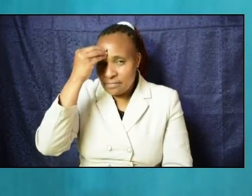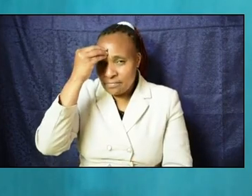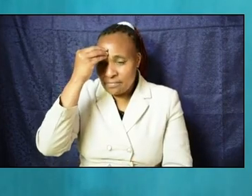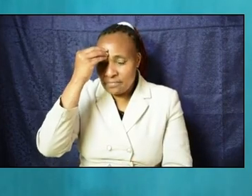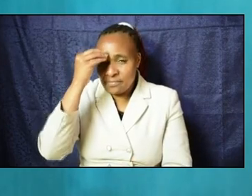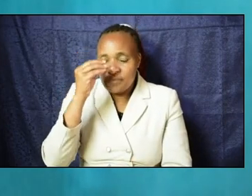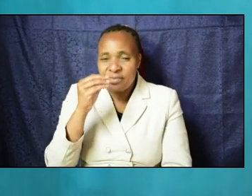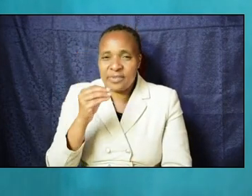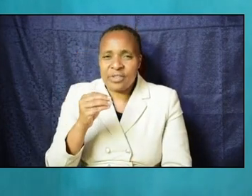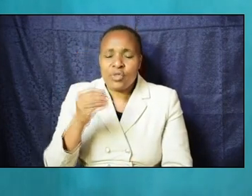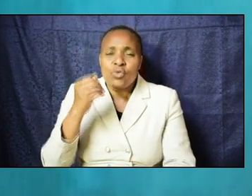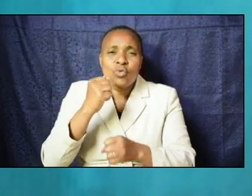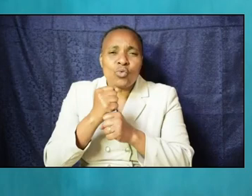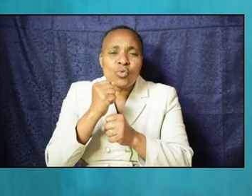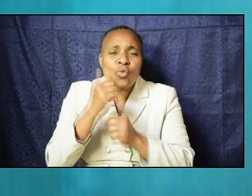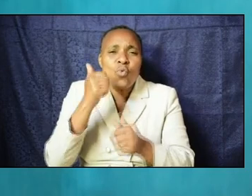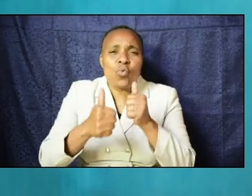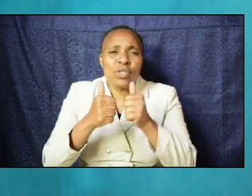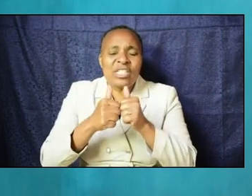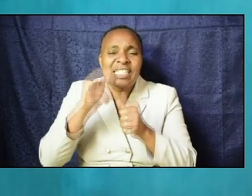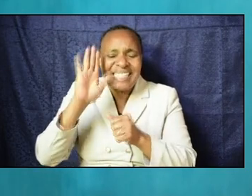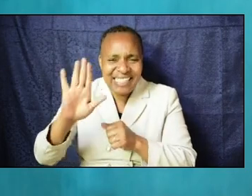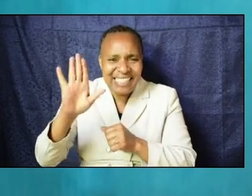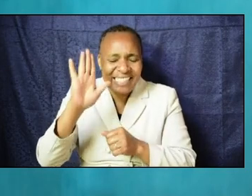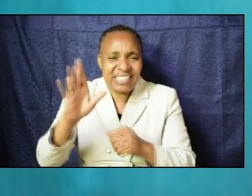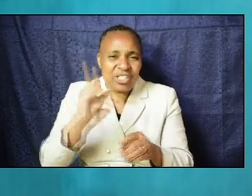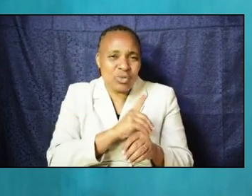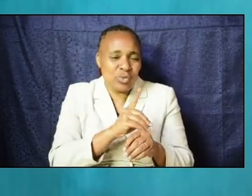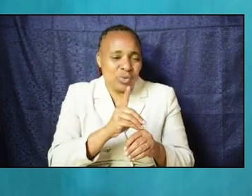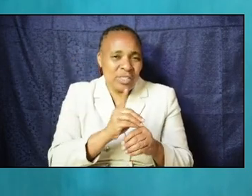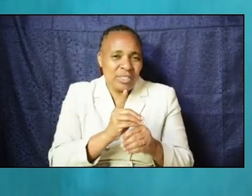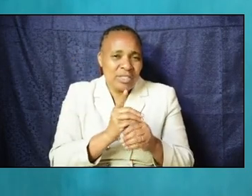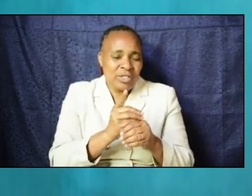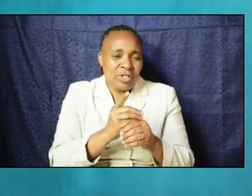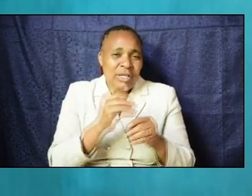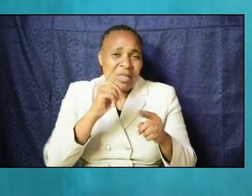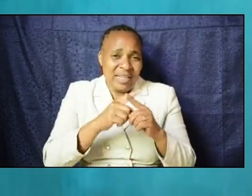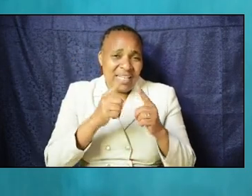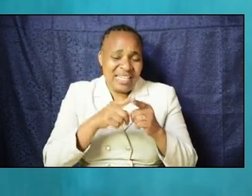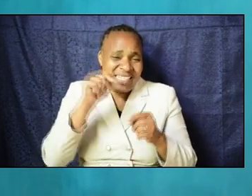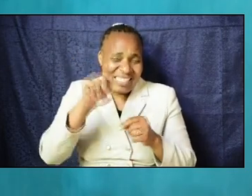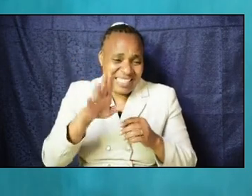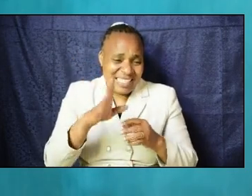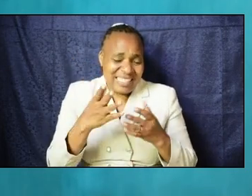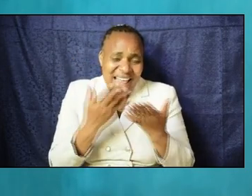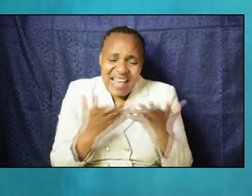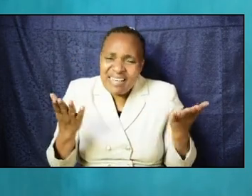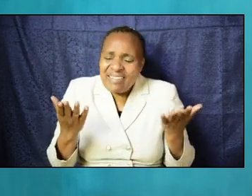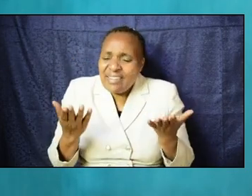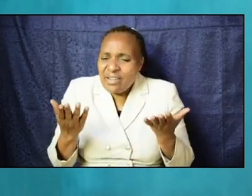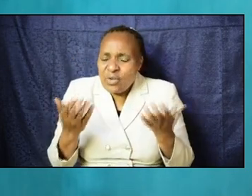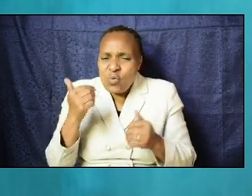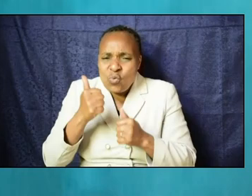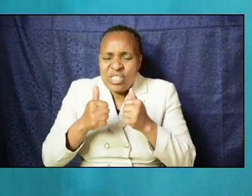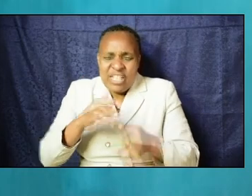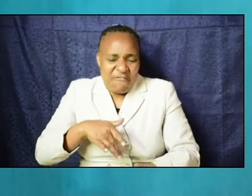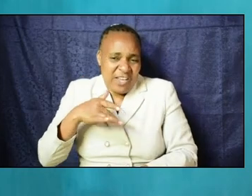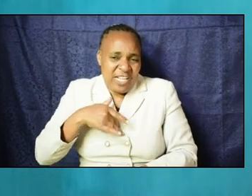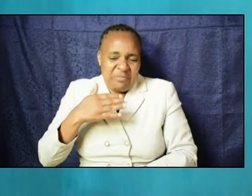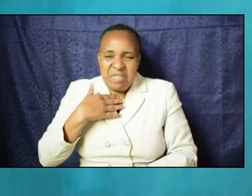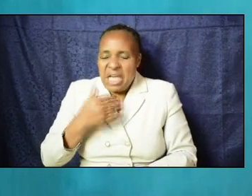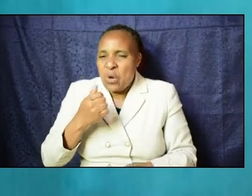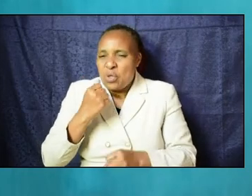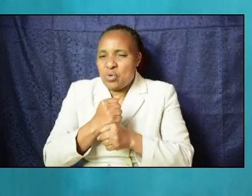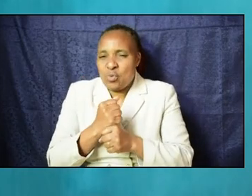He learned to do that which was his duty and not incline to his inclinations, not do that which he felt like